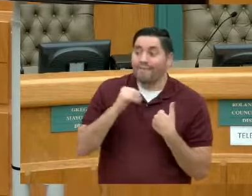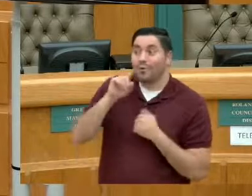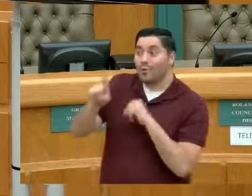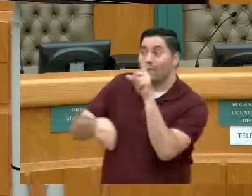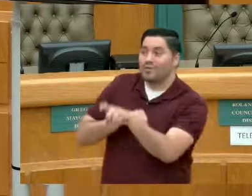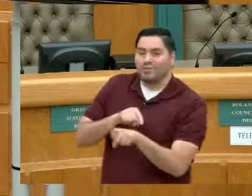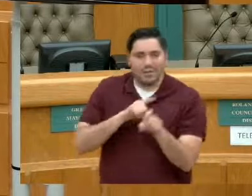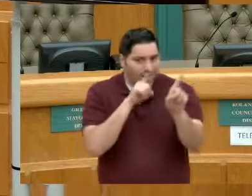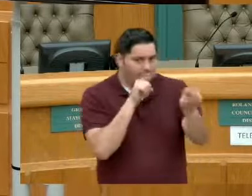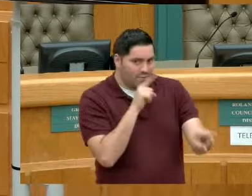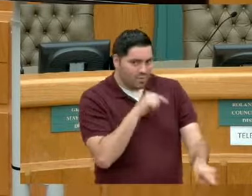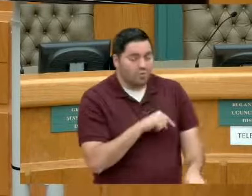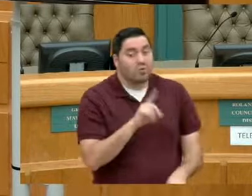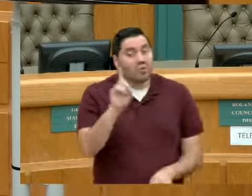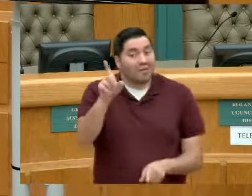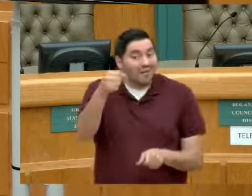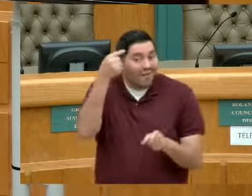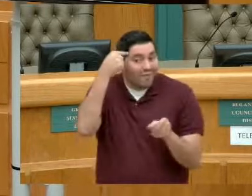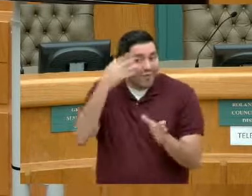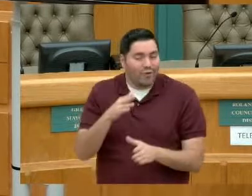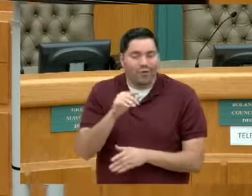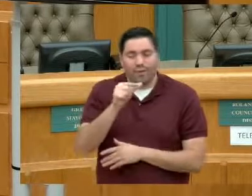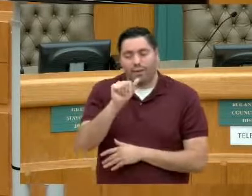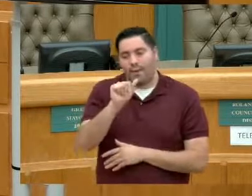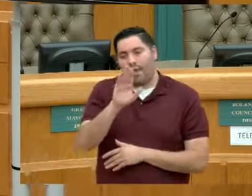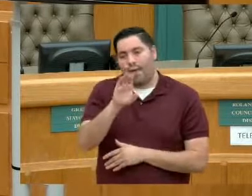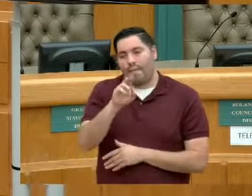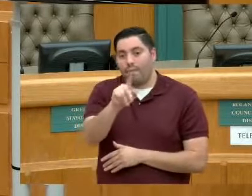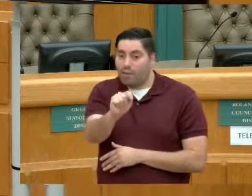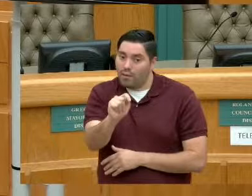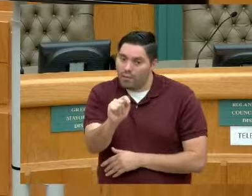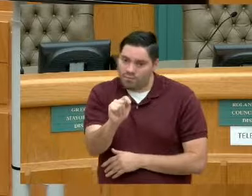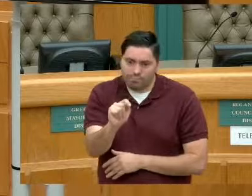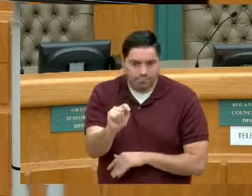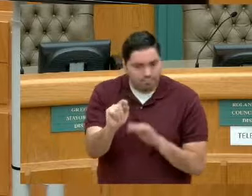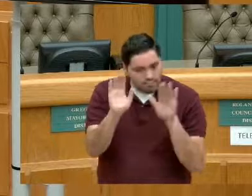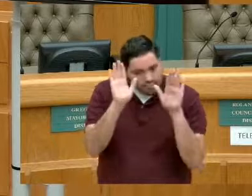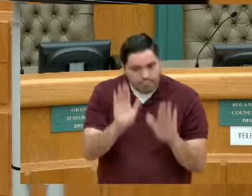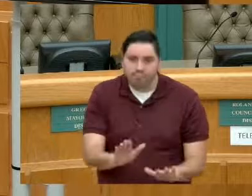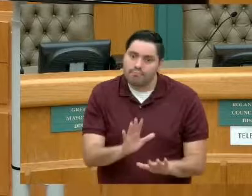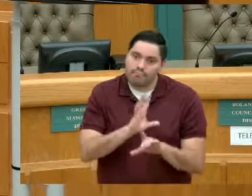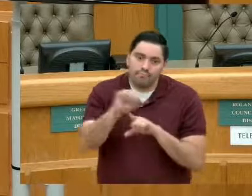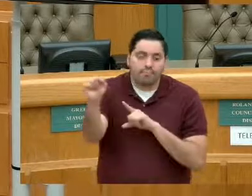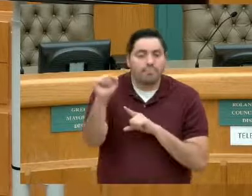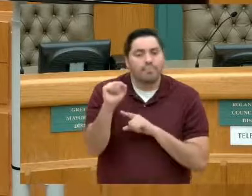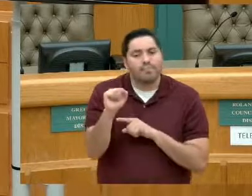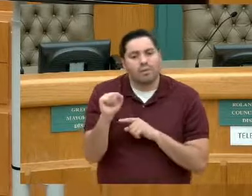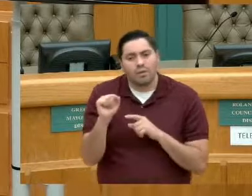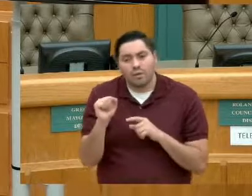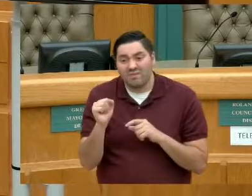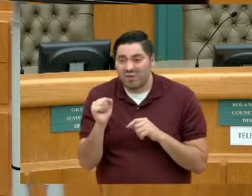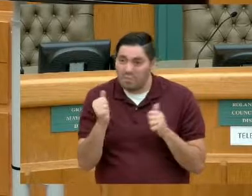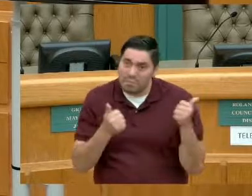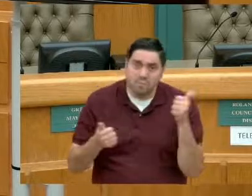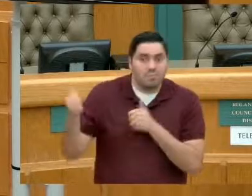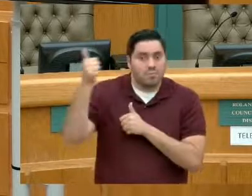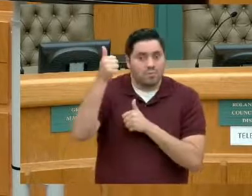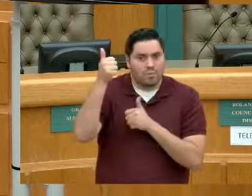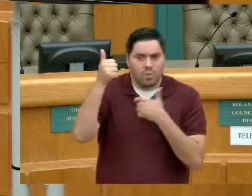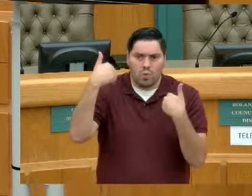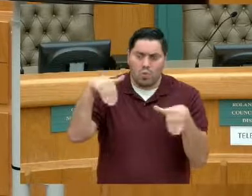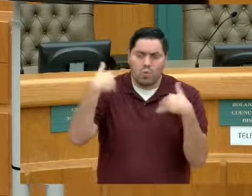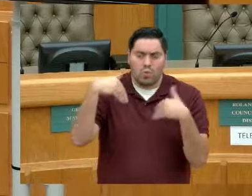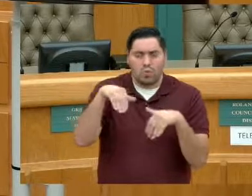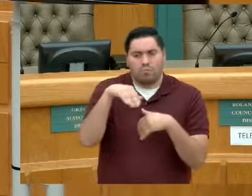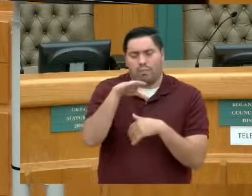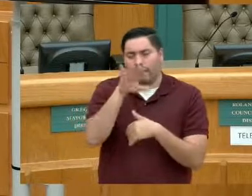So Governor's going to kick it off, Governor Abbott, and they have a great lineup, again, from major executives, okay, from